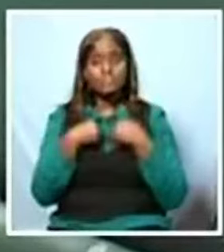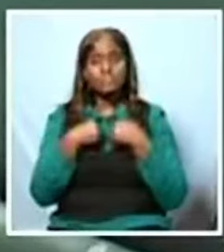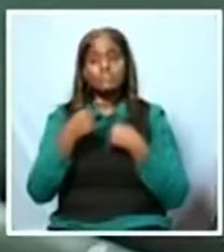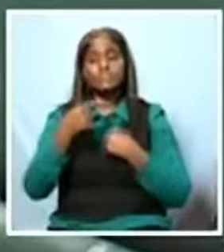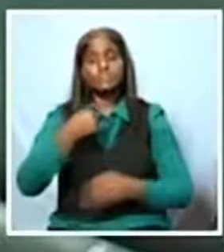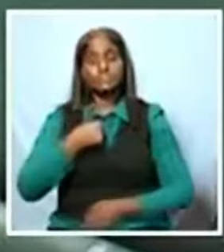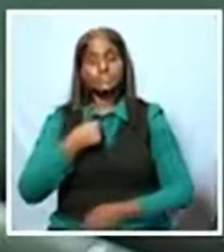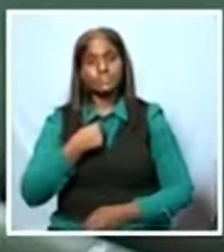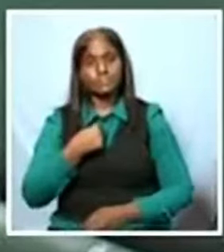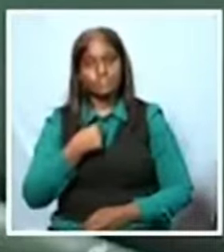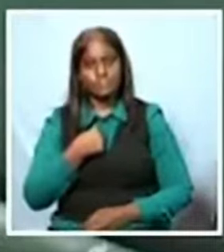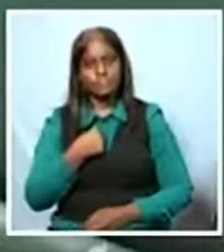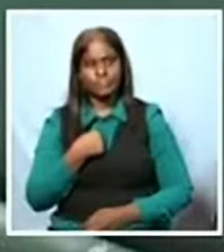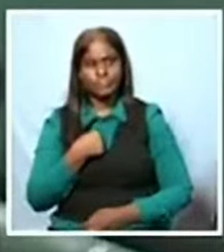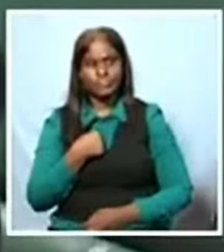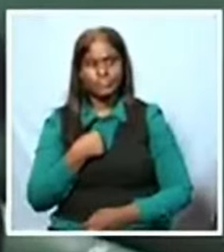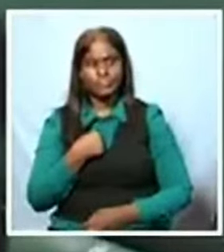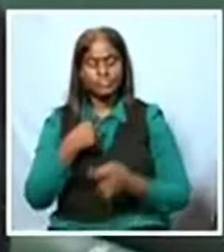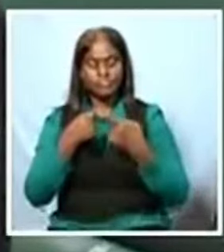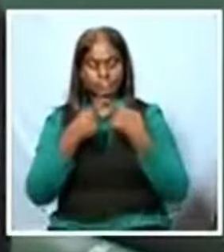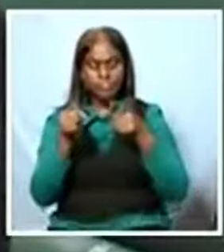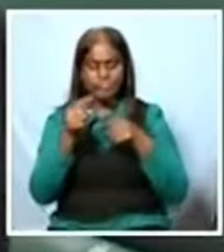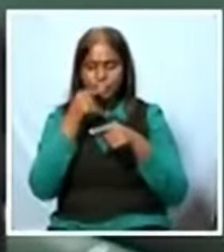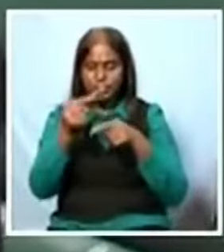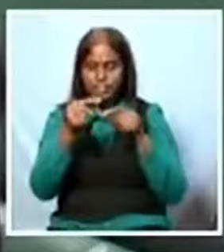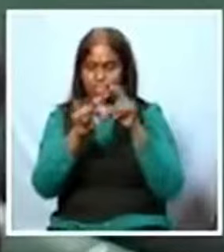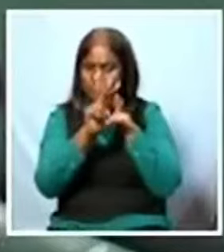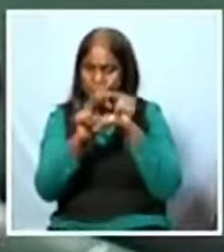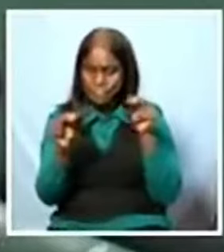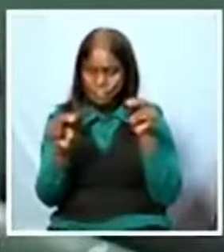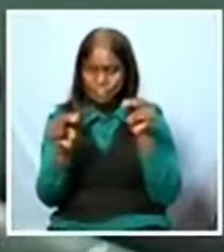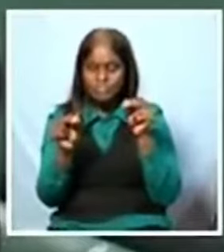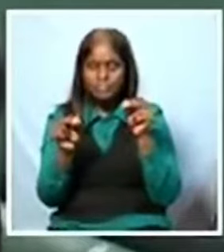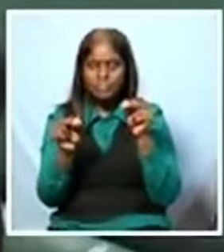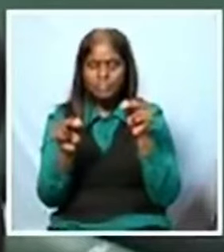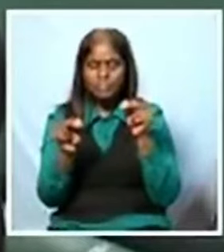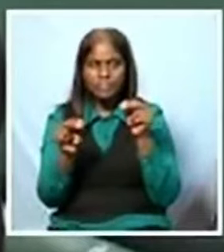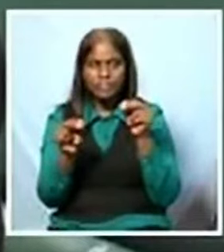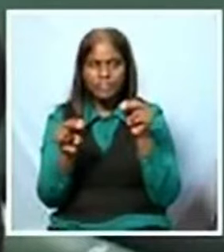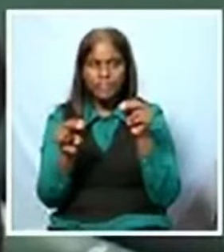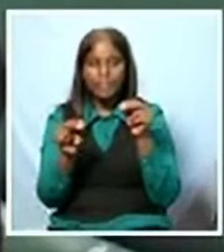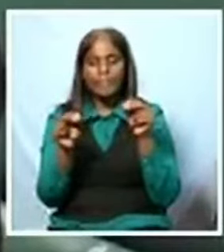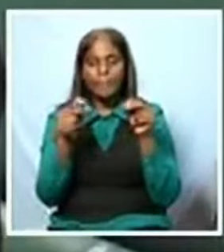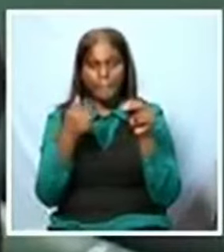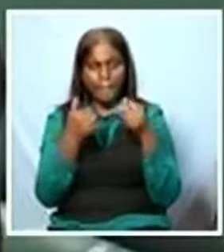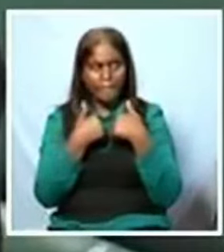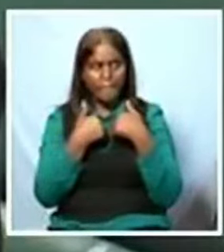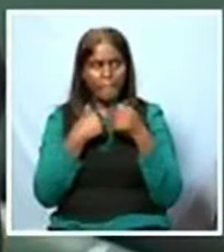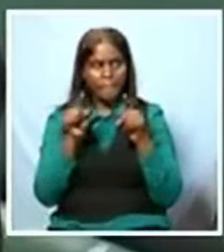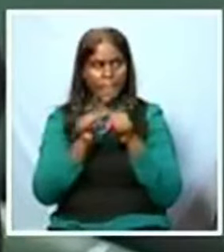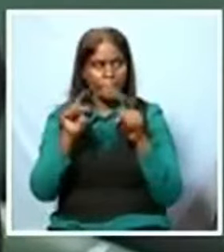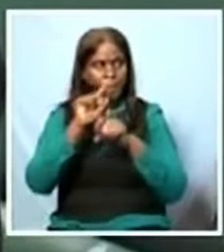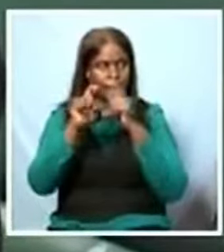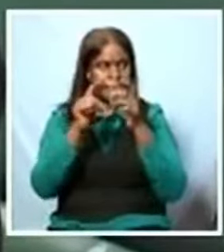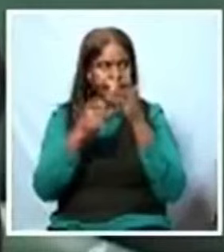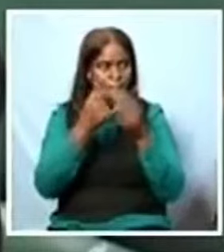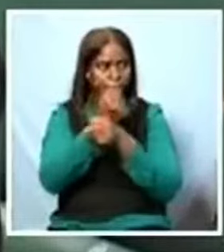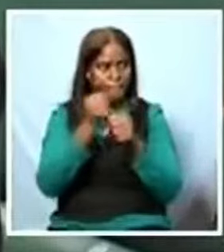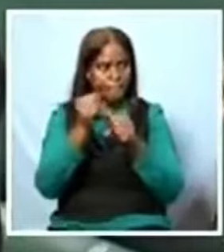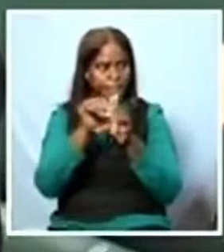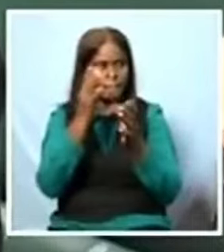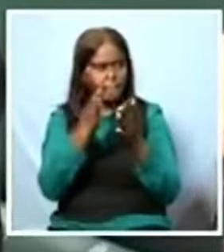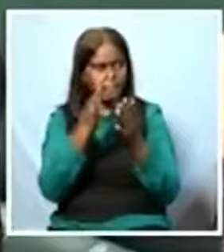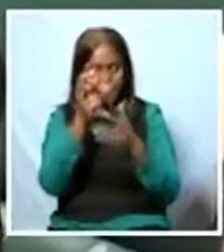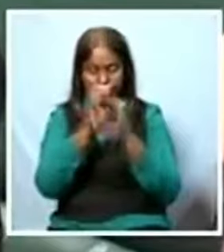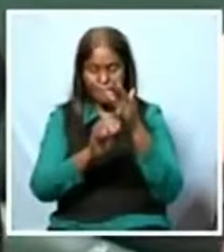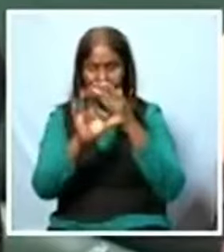aye. Aye. Of the contrary say no. The ayes have it. The question is resolved in the affirmative.